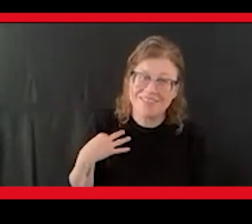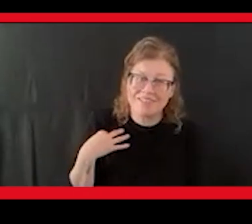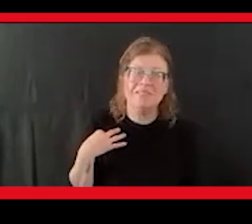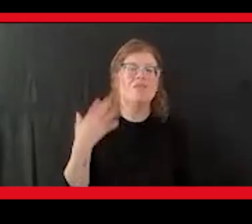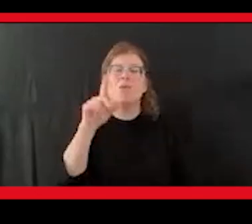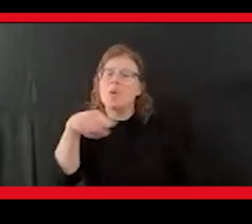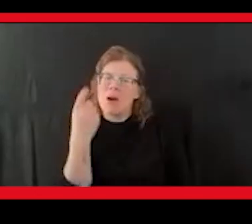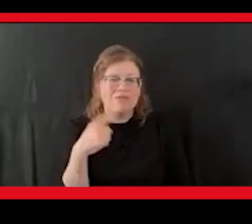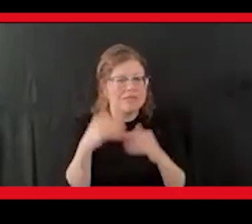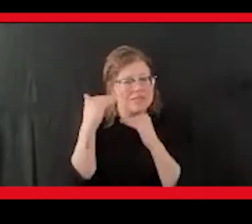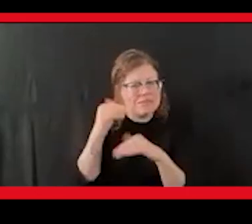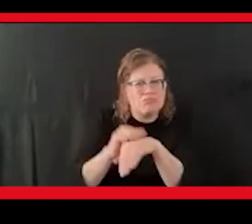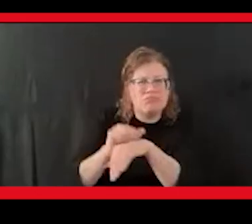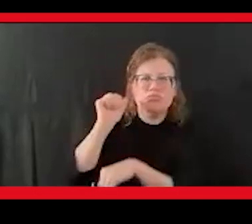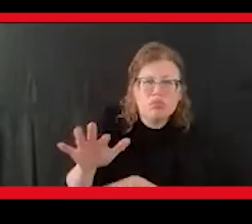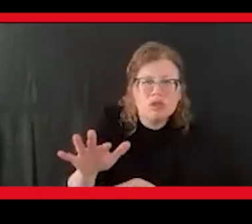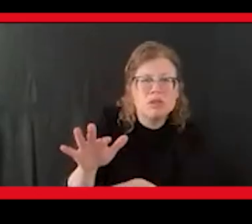view.